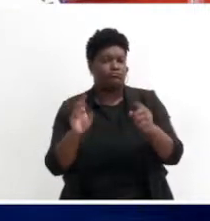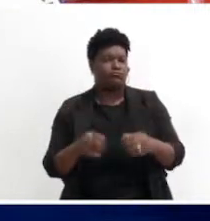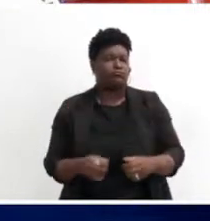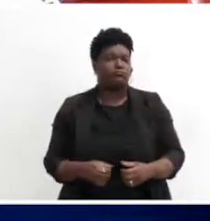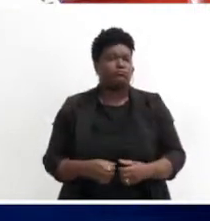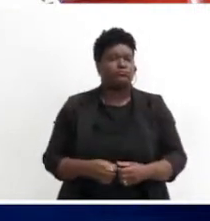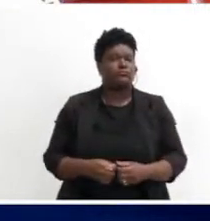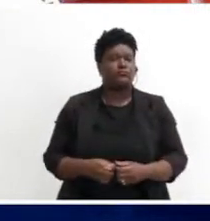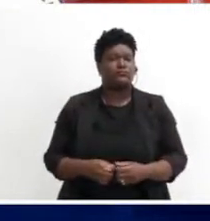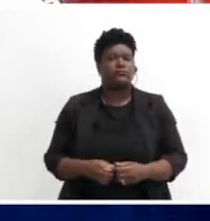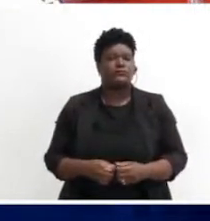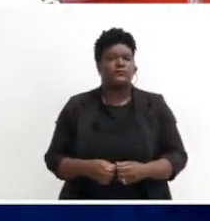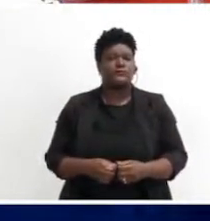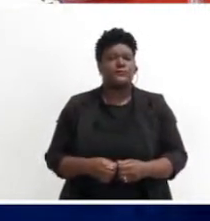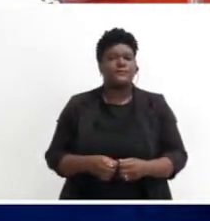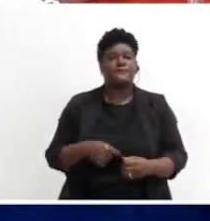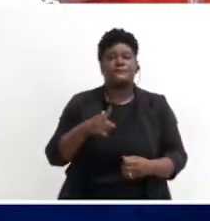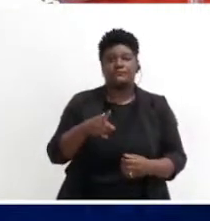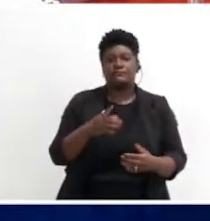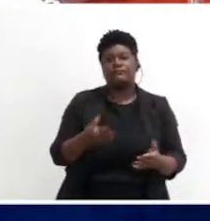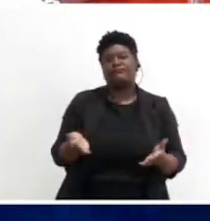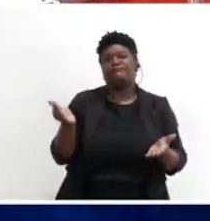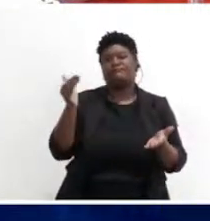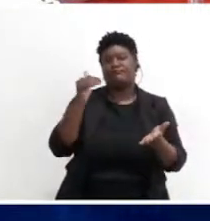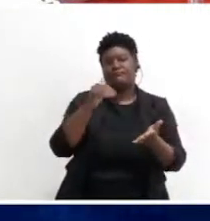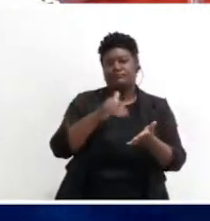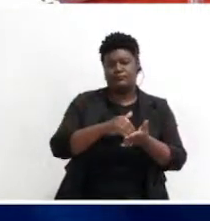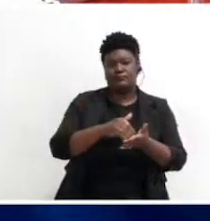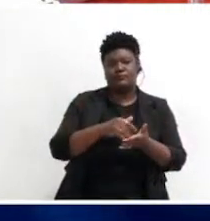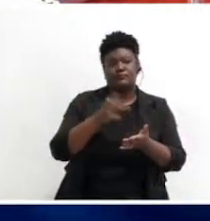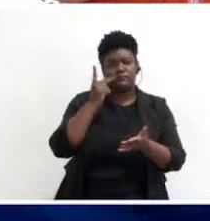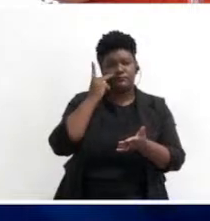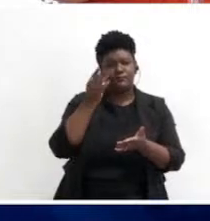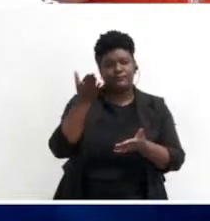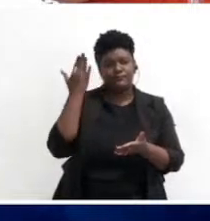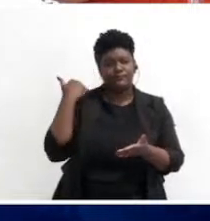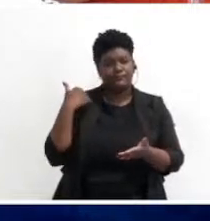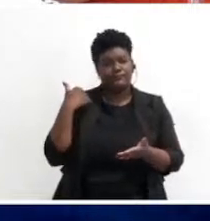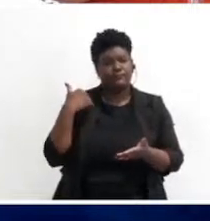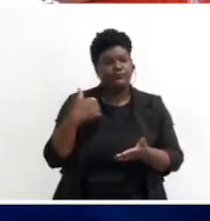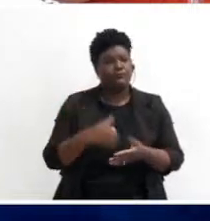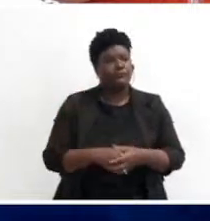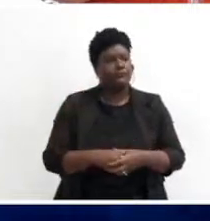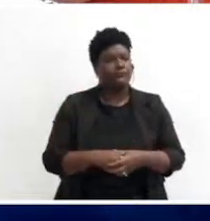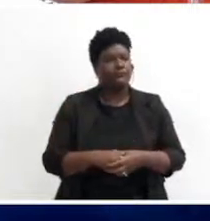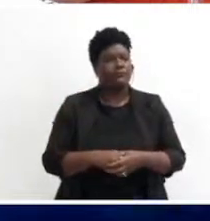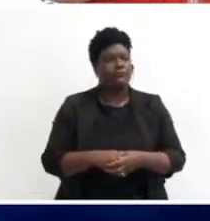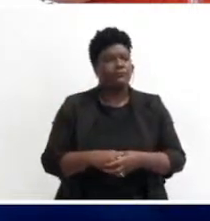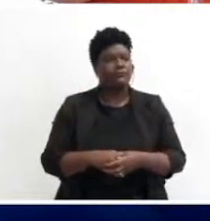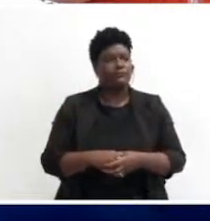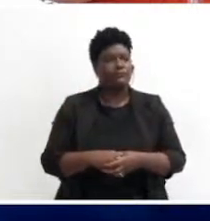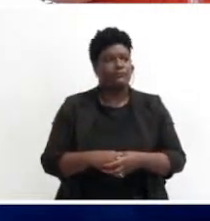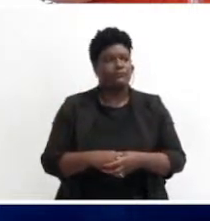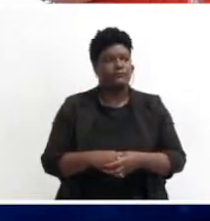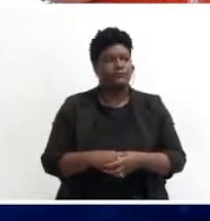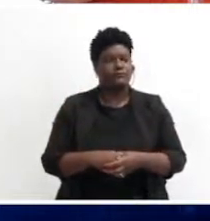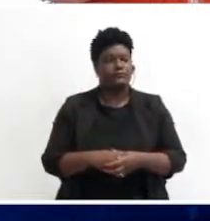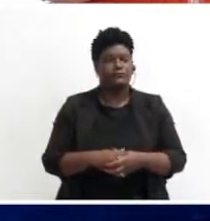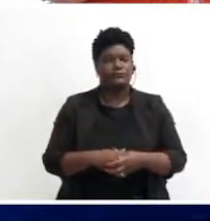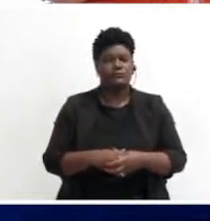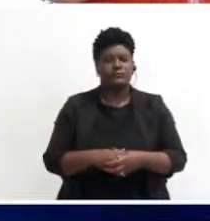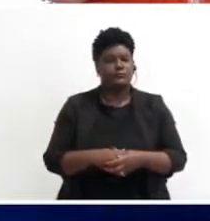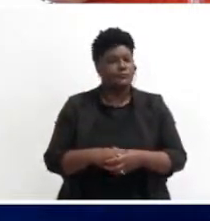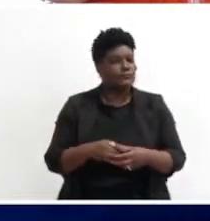This is kind of goes back to what I was showing before with that Samsung display part. So we can use other kinds of